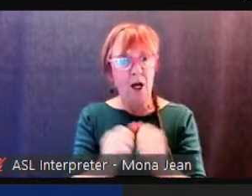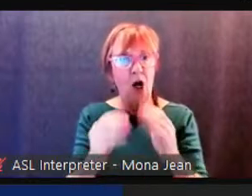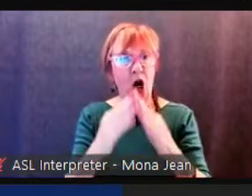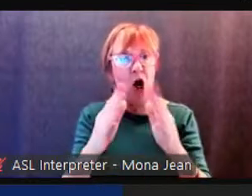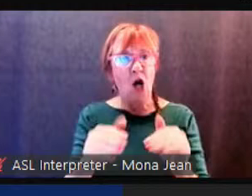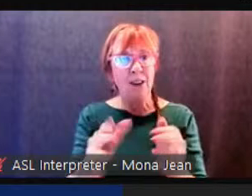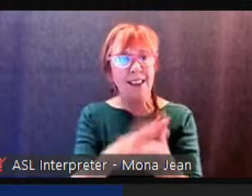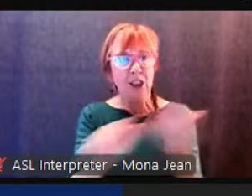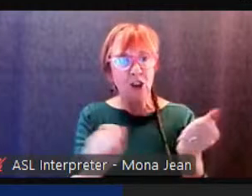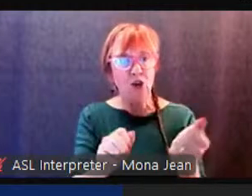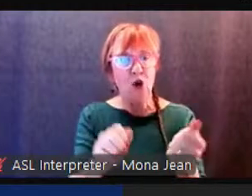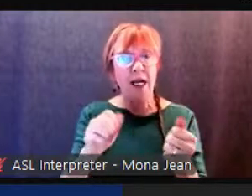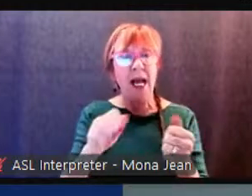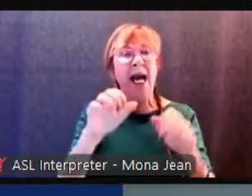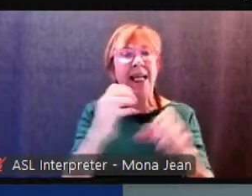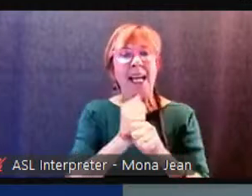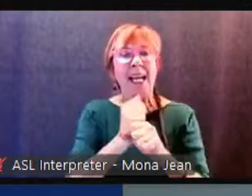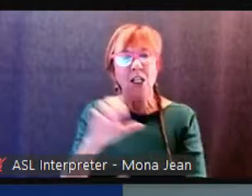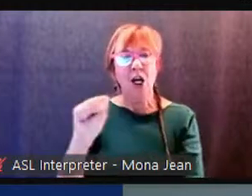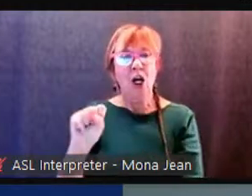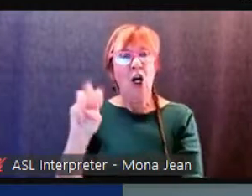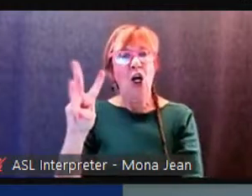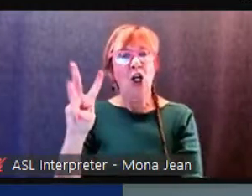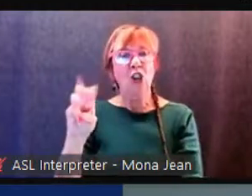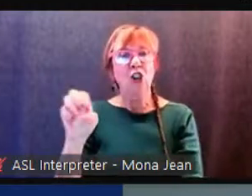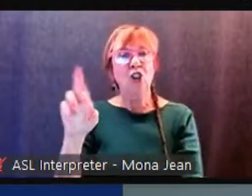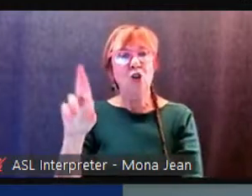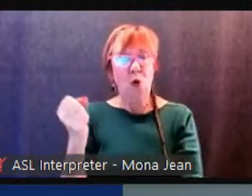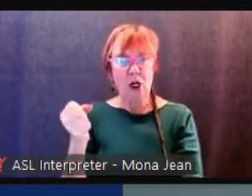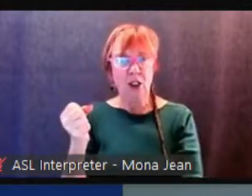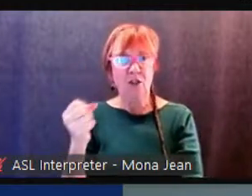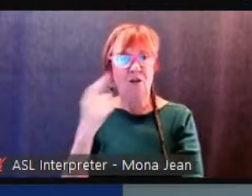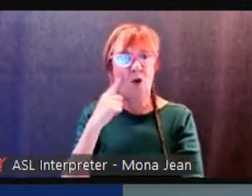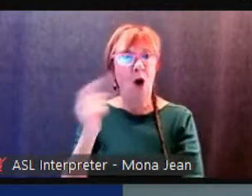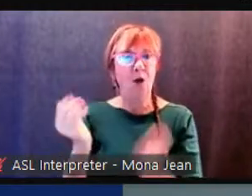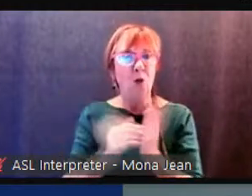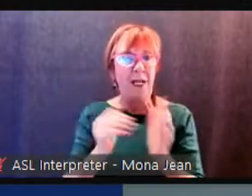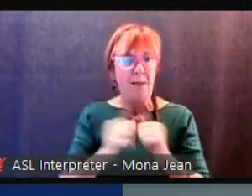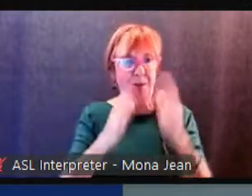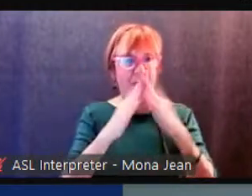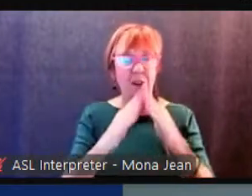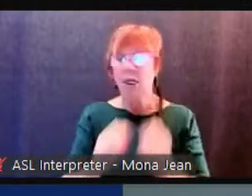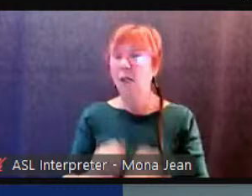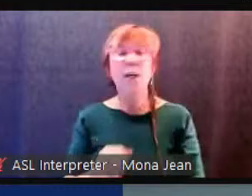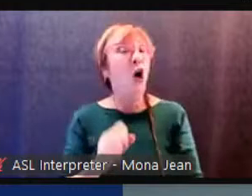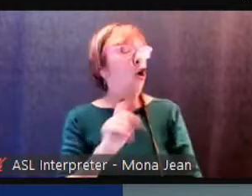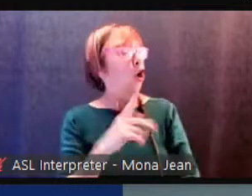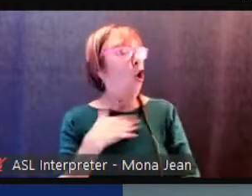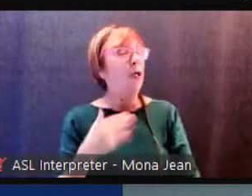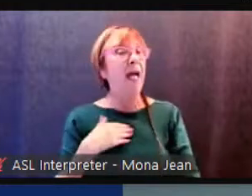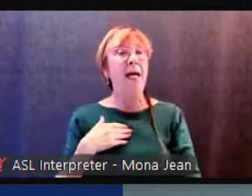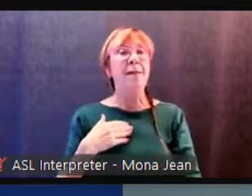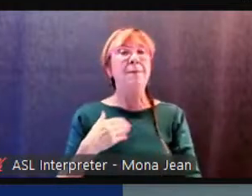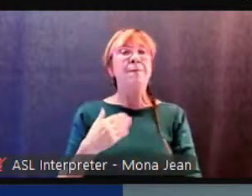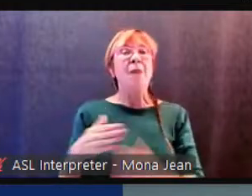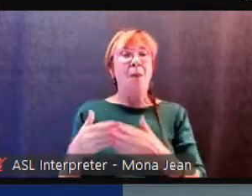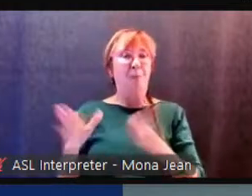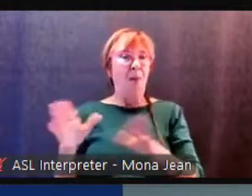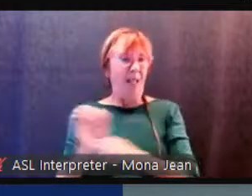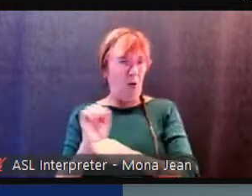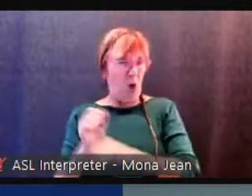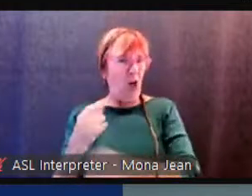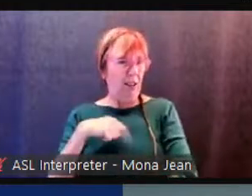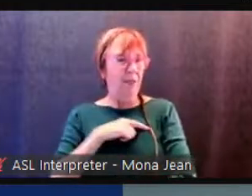rebuild? Great, I'll take that one. Kira Barnett with Public Works. And the provider for public sewer service in